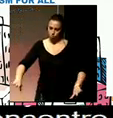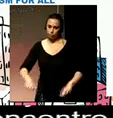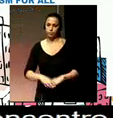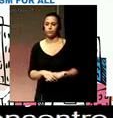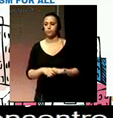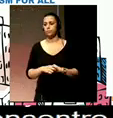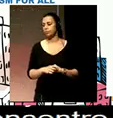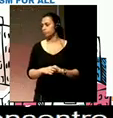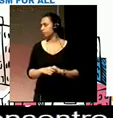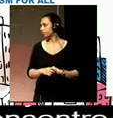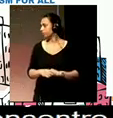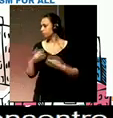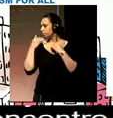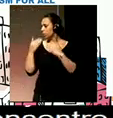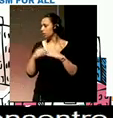sunbeams.